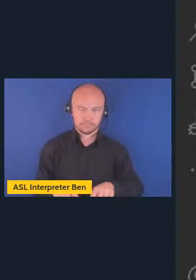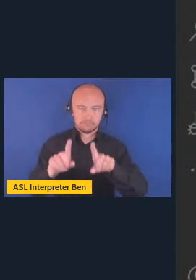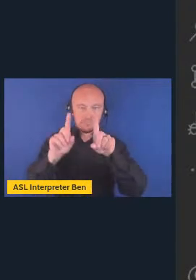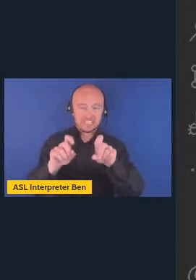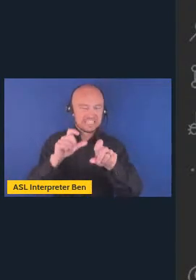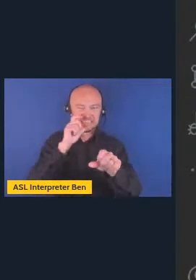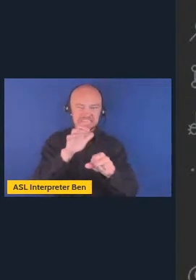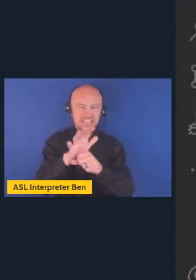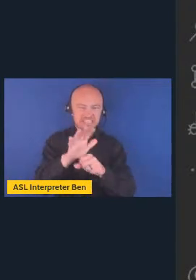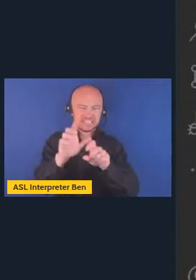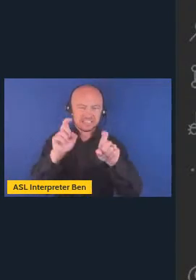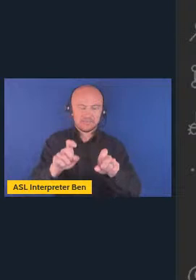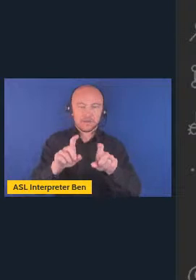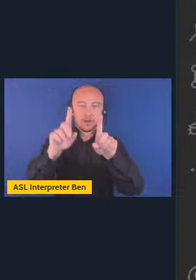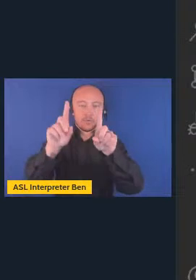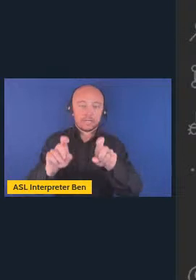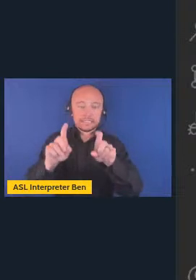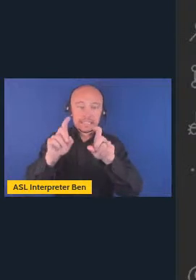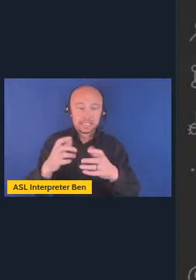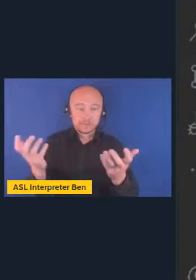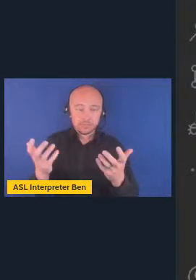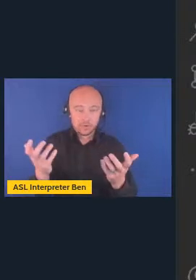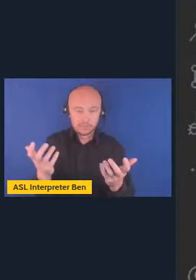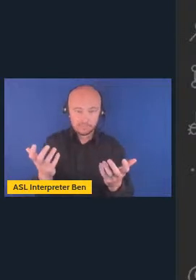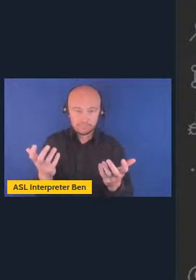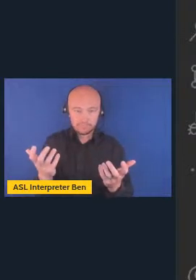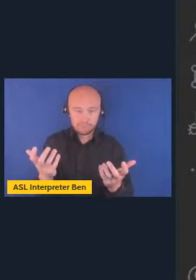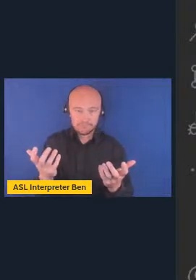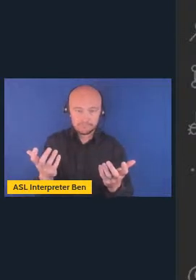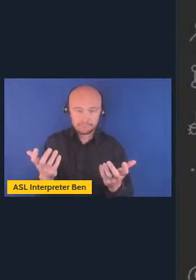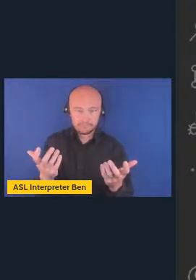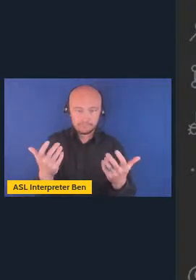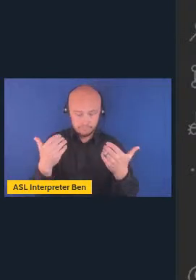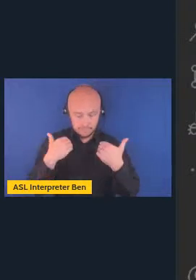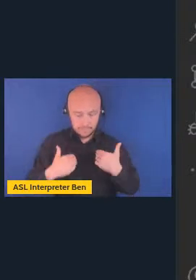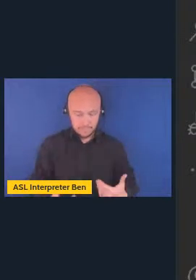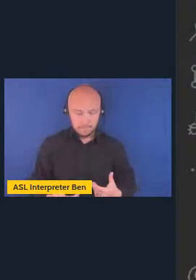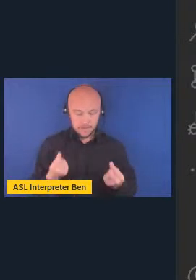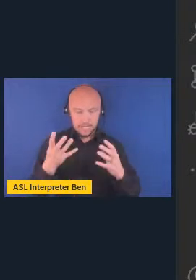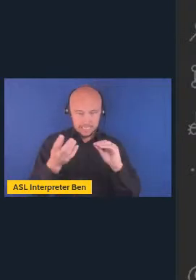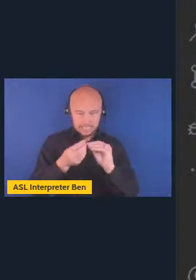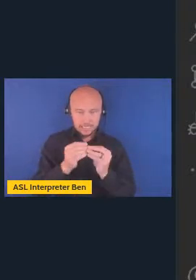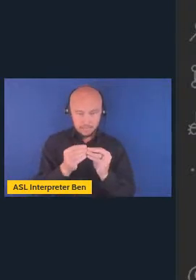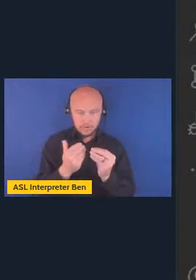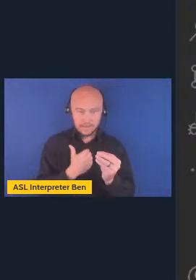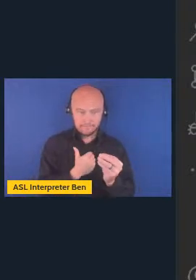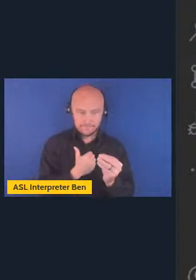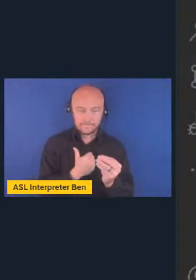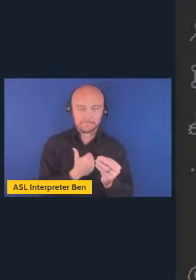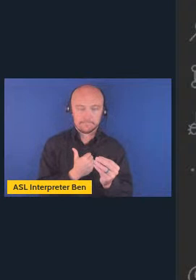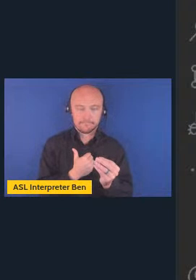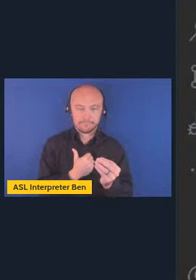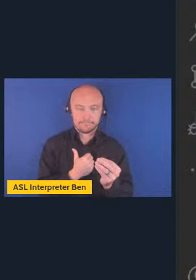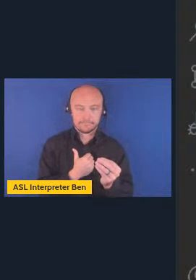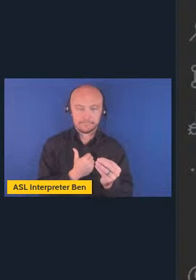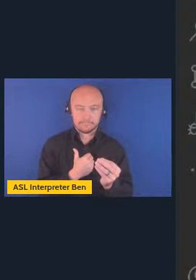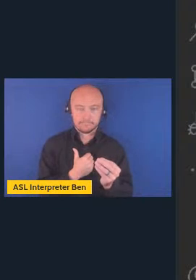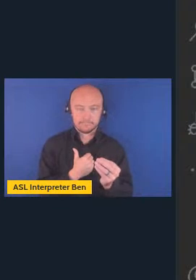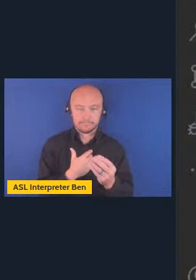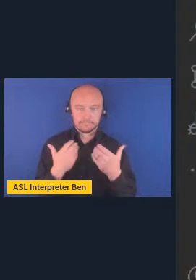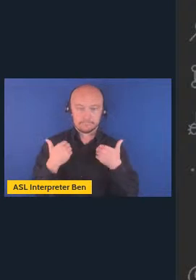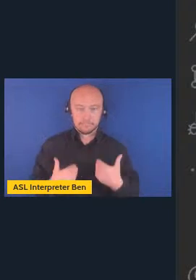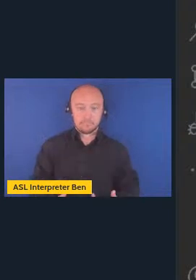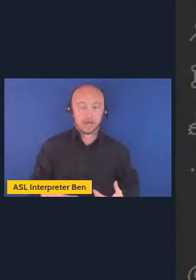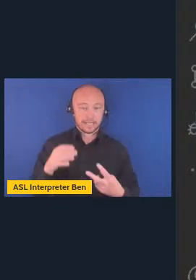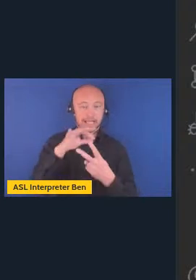enough. I want to actually test that the body contains the number of items processed. So let's do a body is an optional.